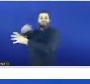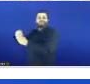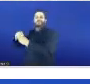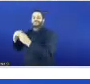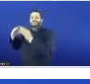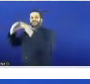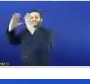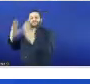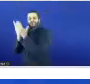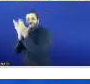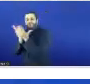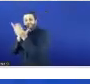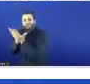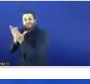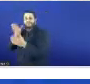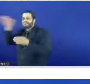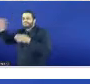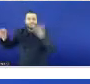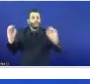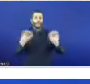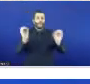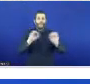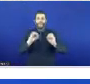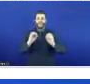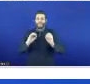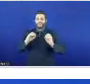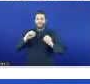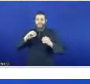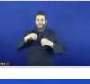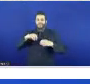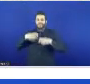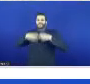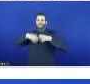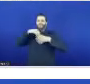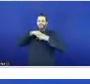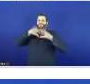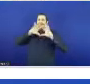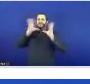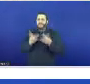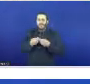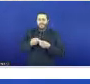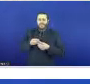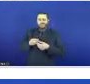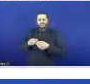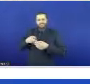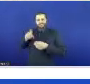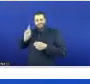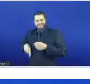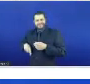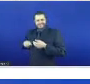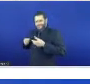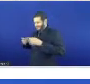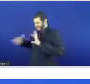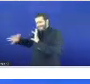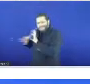violence, with shelters having to reduce capacity, with folks stuck at home with abusers in